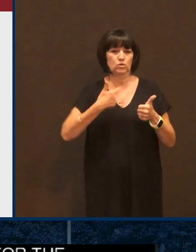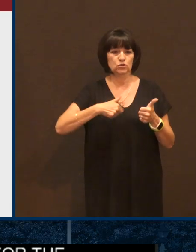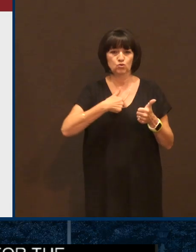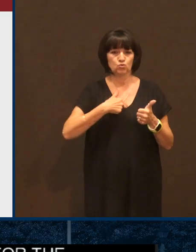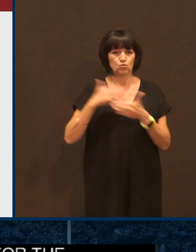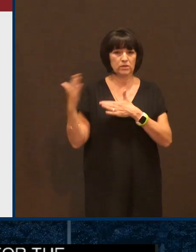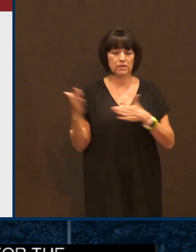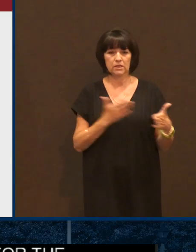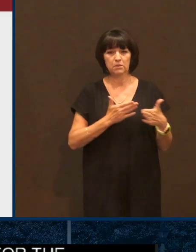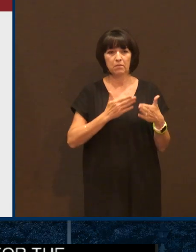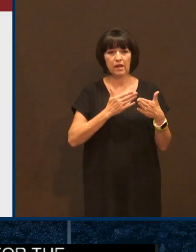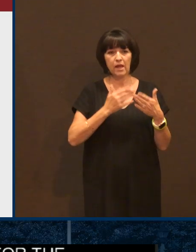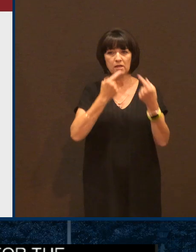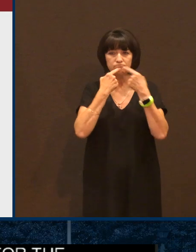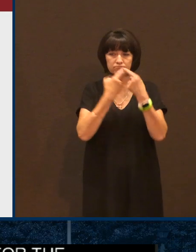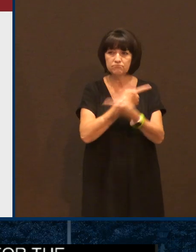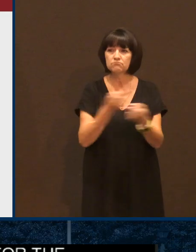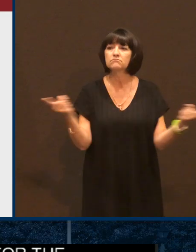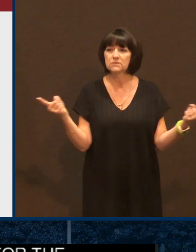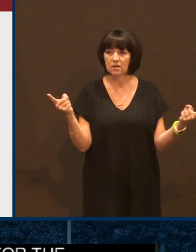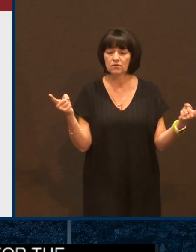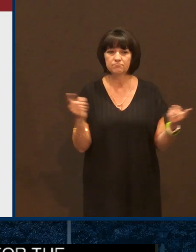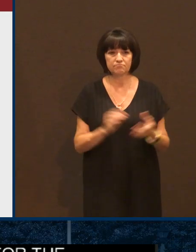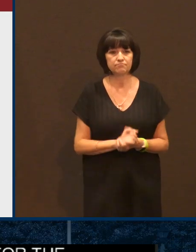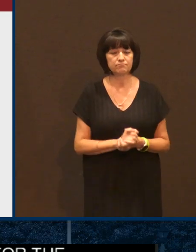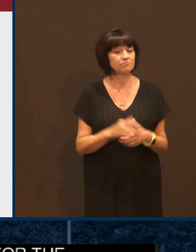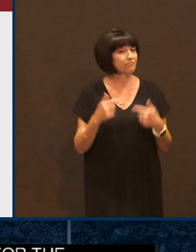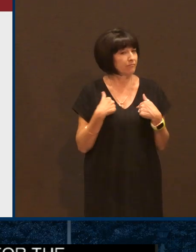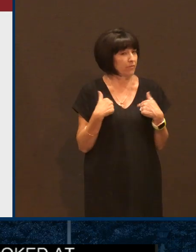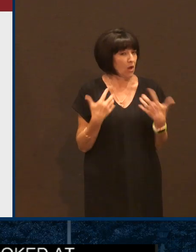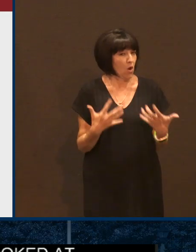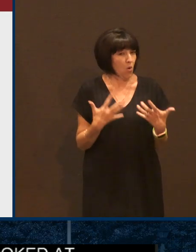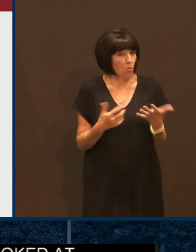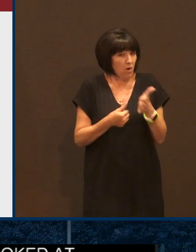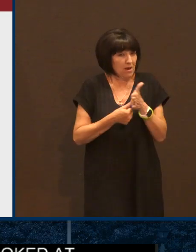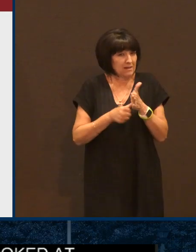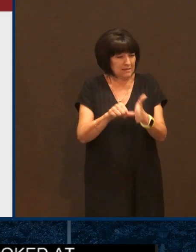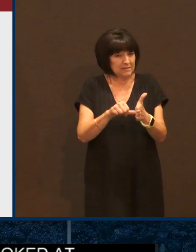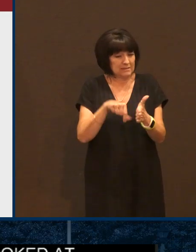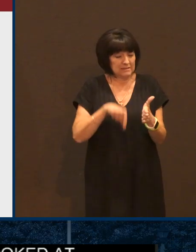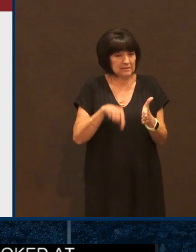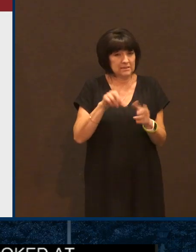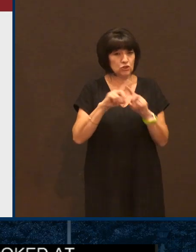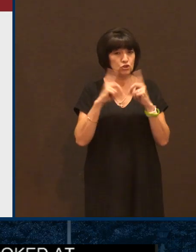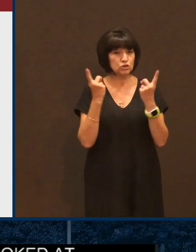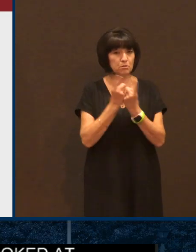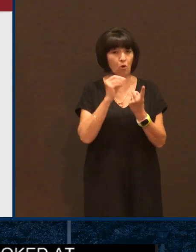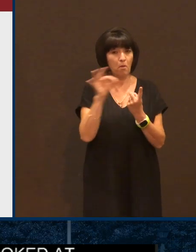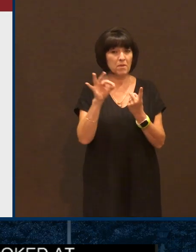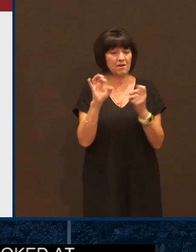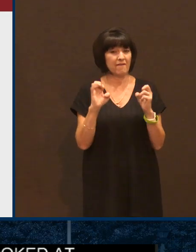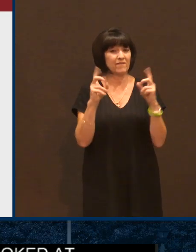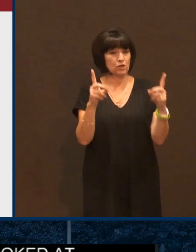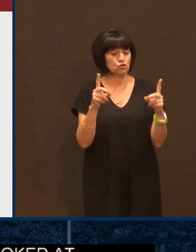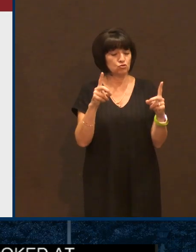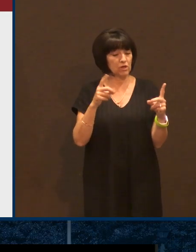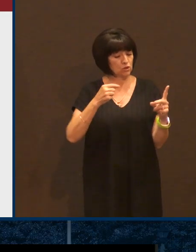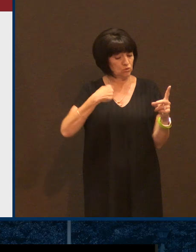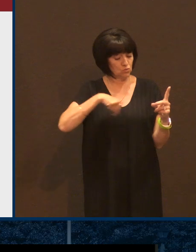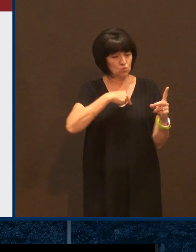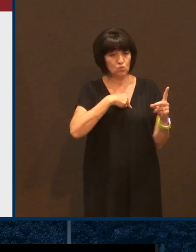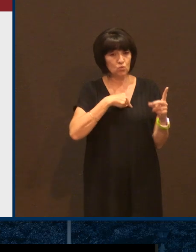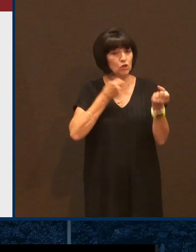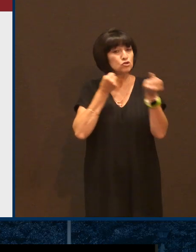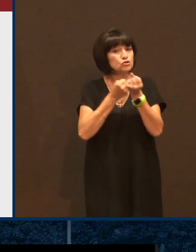sure they are ready. With that, I would like to emphasize that the department is actually a support agency, and we